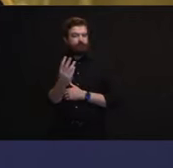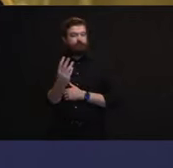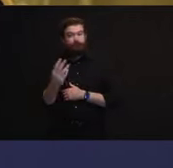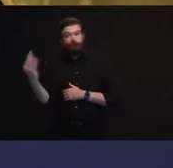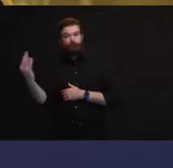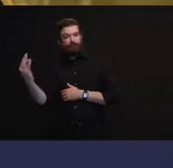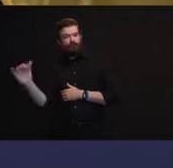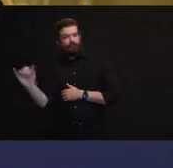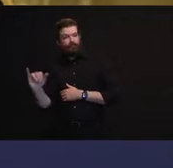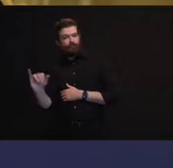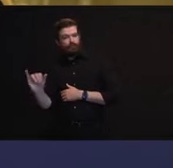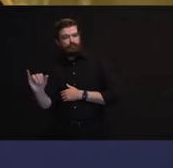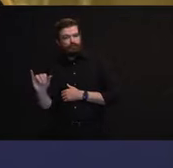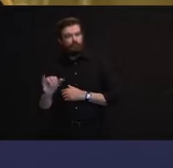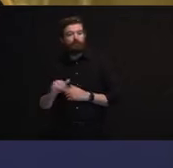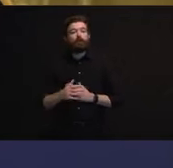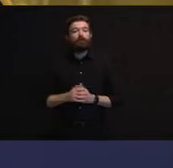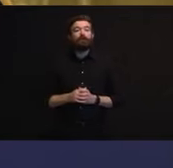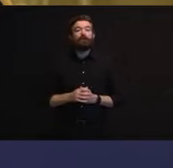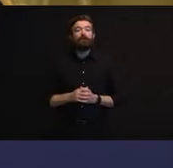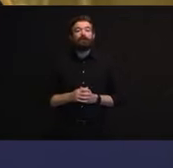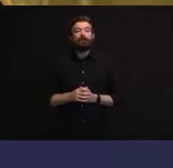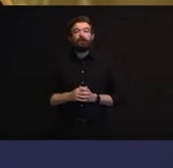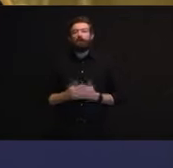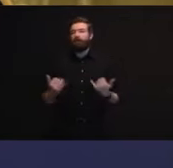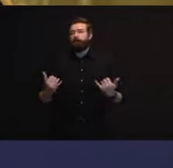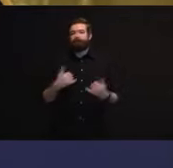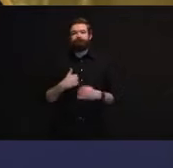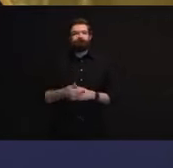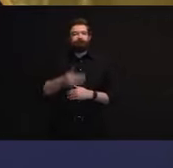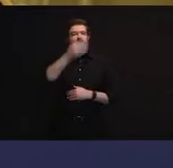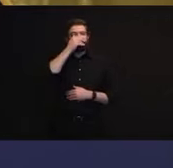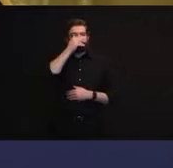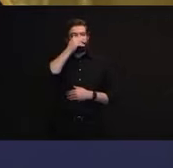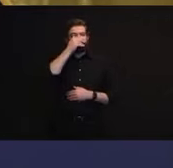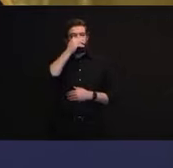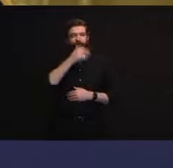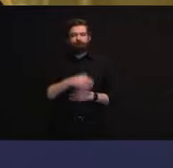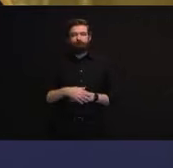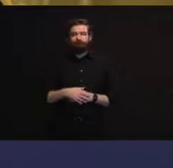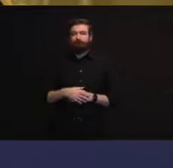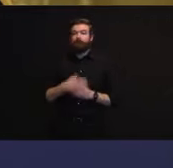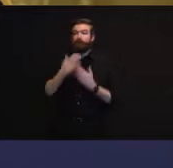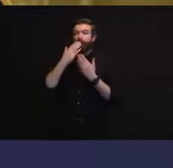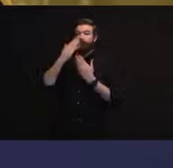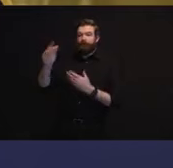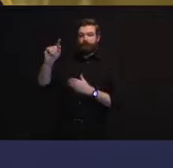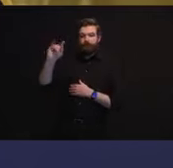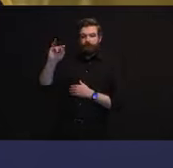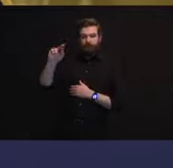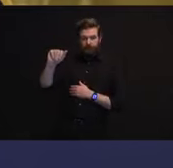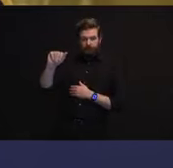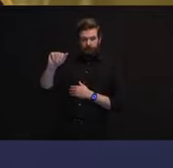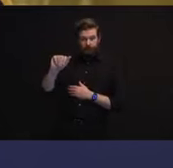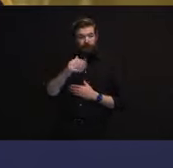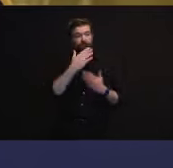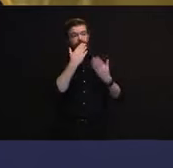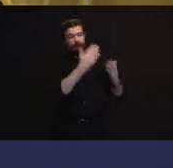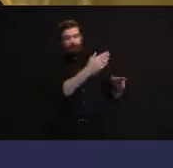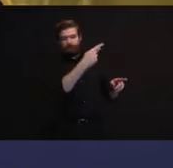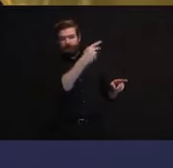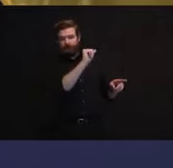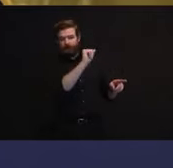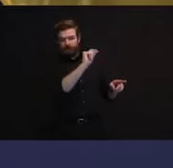With that, I'm going to mask up. I want to thank Tina, as always, for being with us. Pat, likewise. I'm going to keep the Homeyers in our